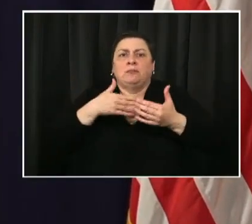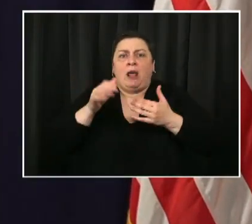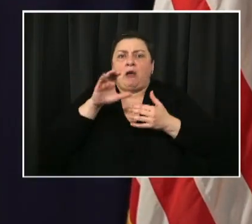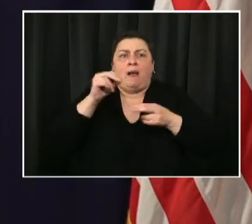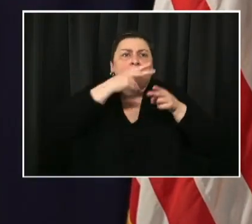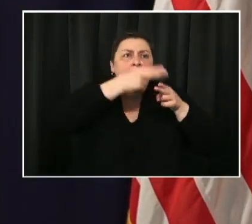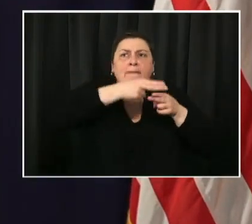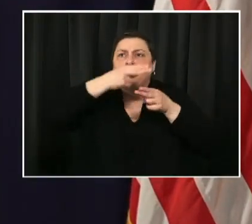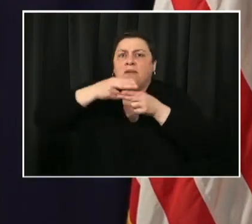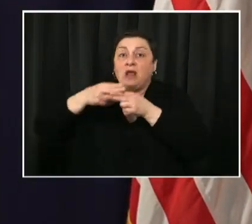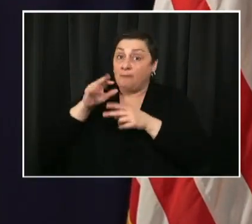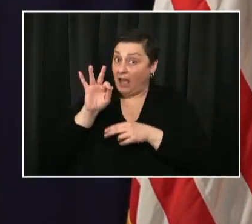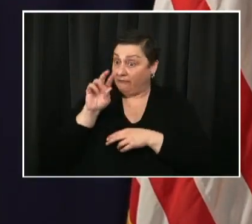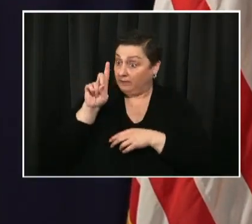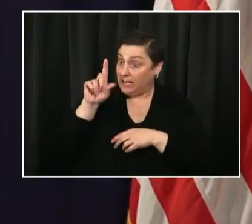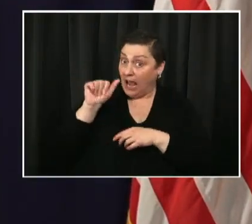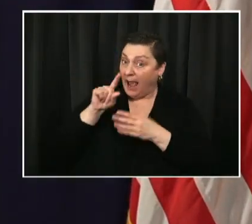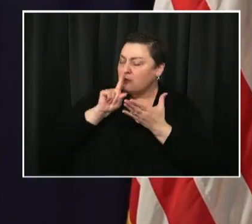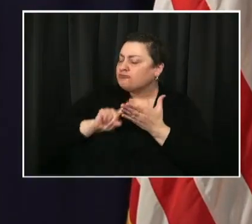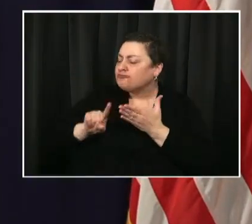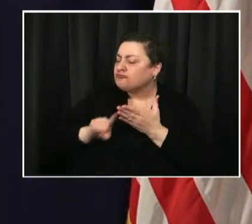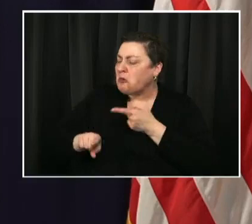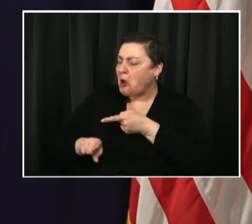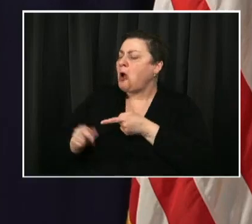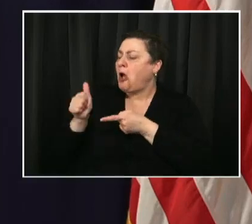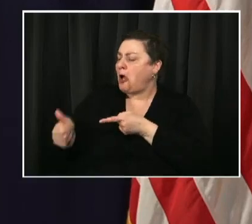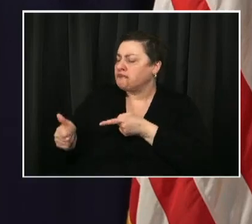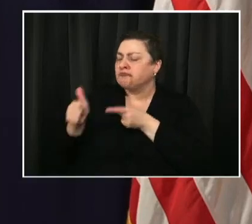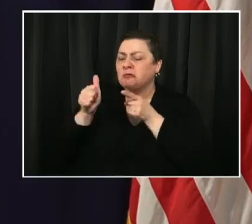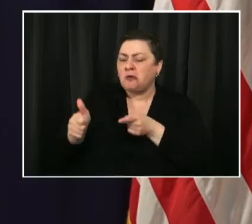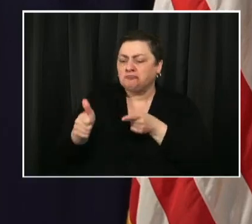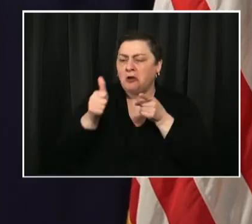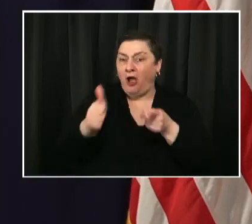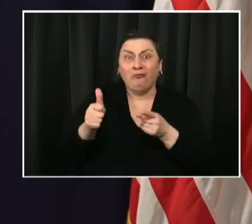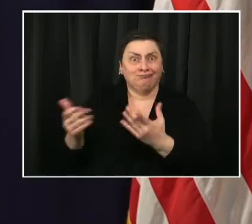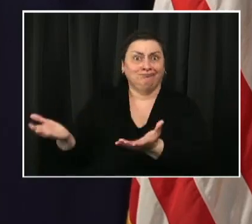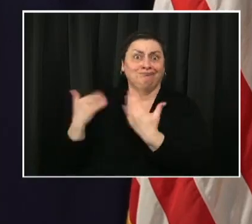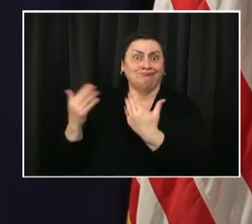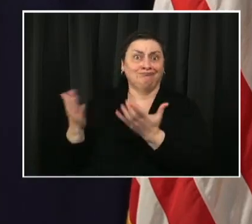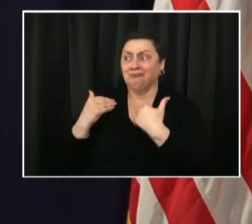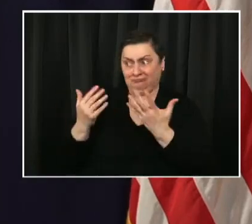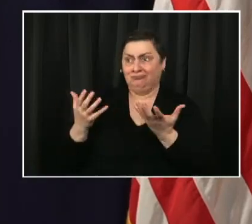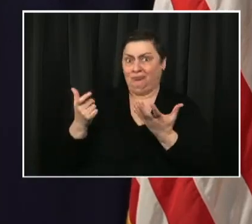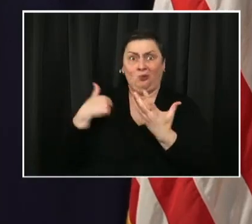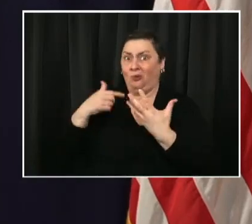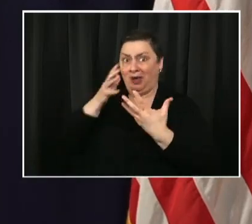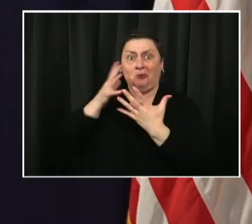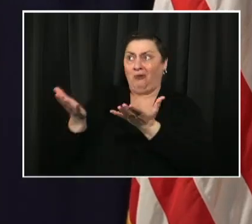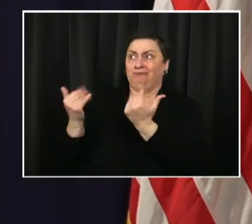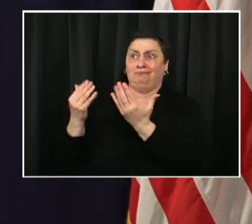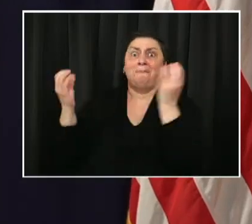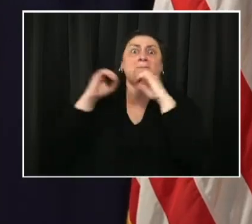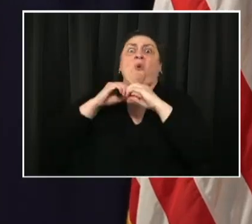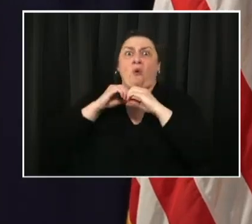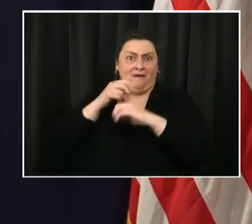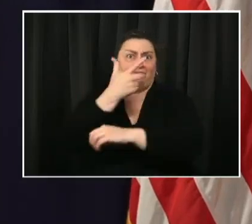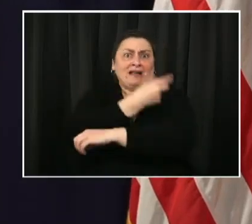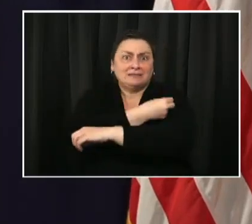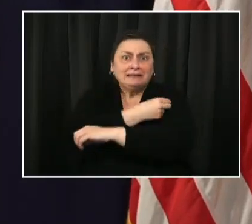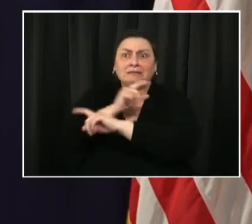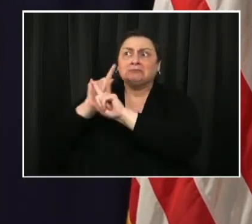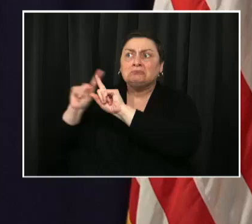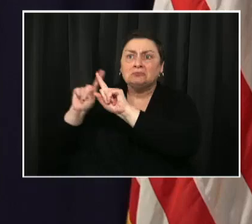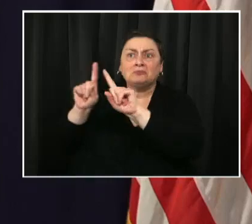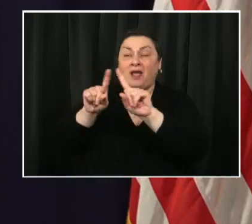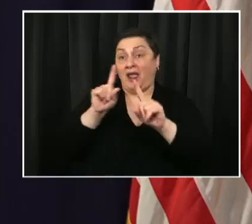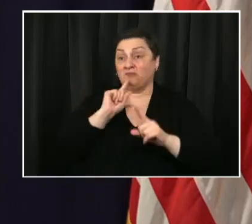reviewed and is shown to be effective available here in Colorado. So yes, I think we welcome additional vaccines coming to market, and I'm sure the